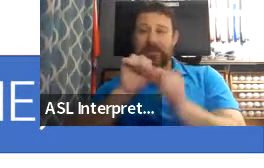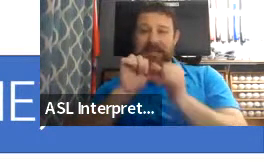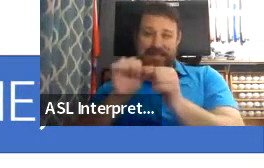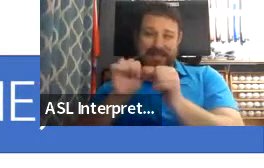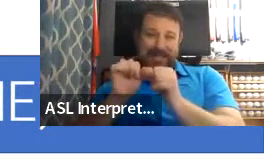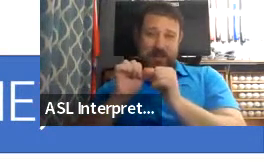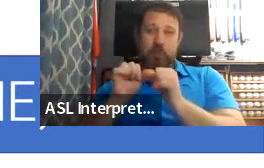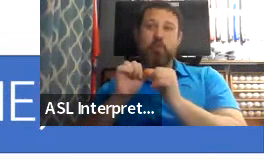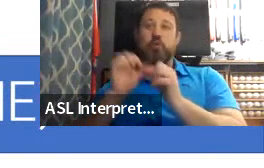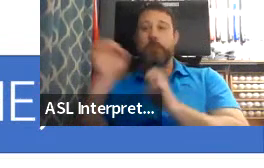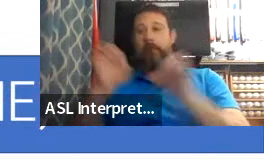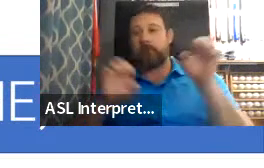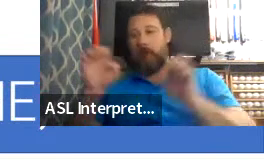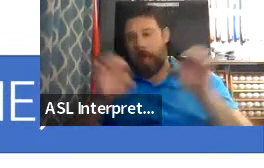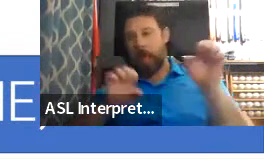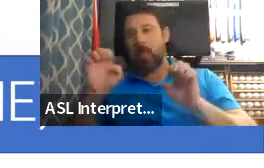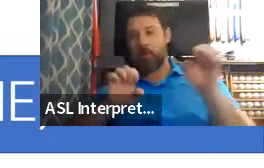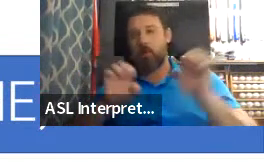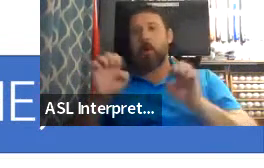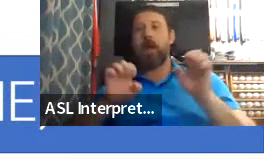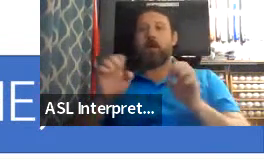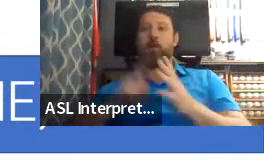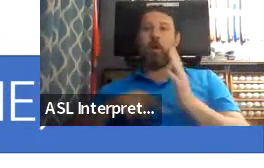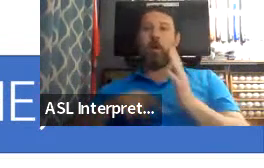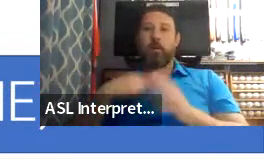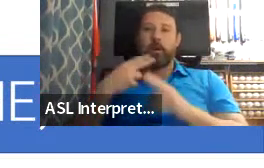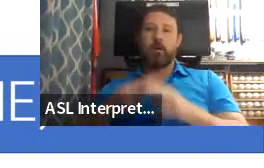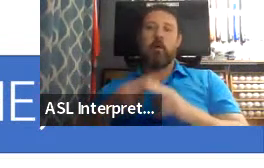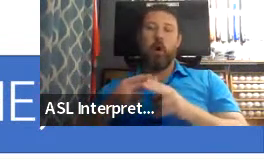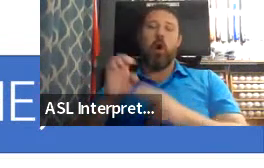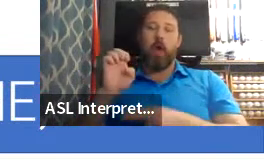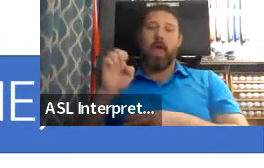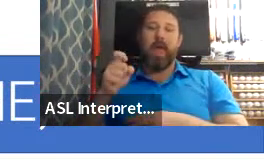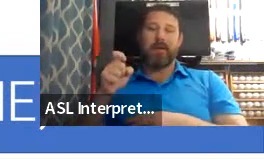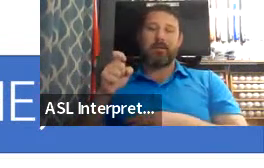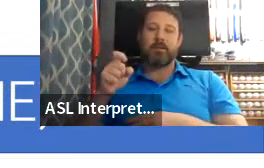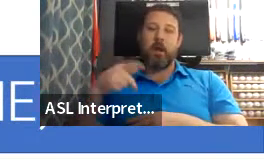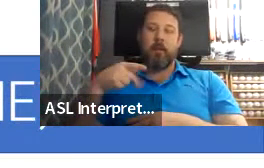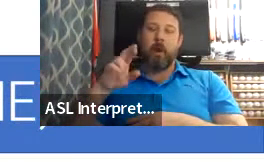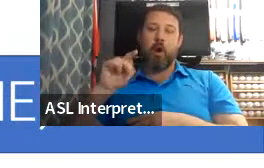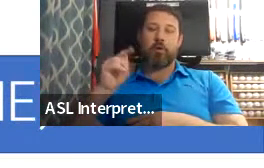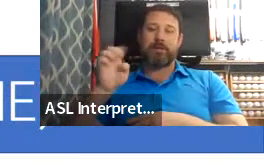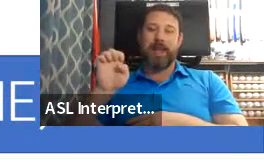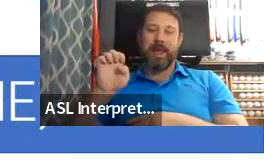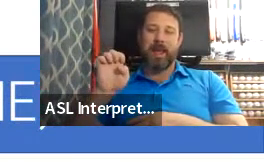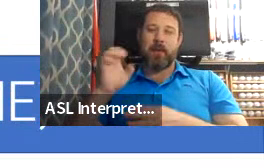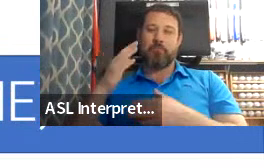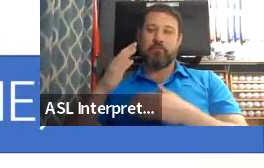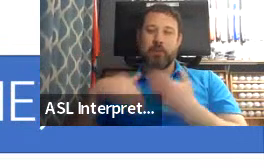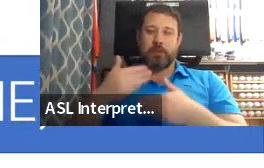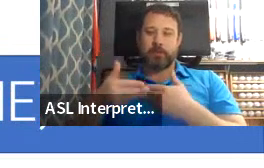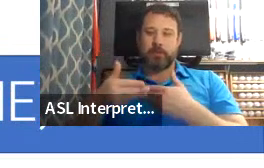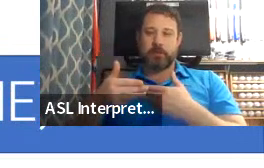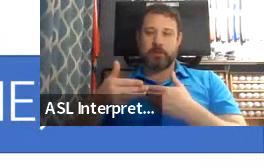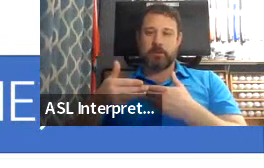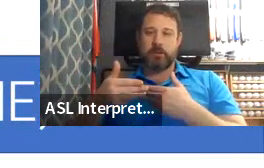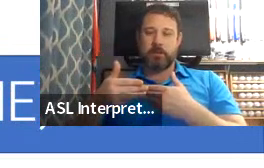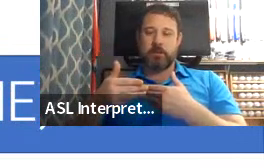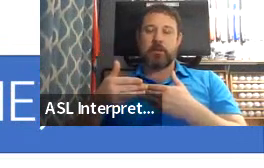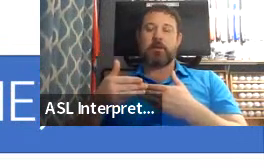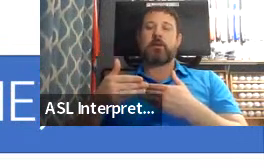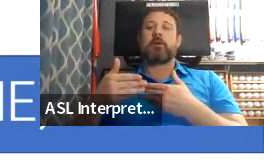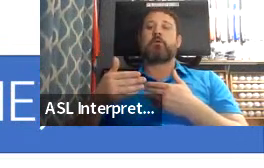be evaluated via what we call the ex parte process, where if we were able